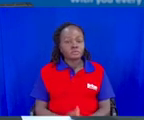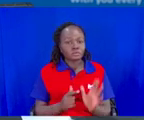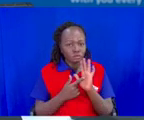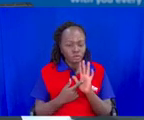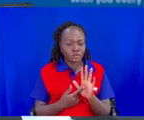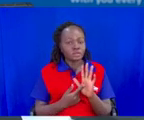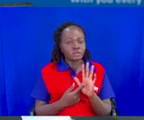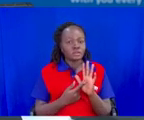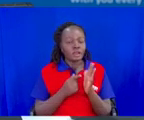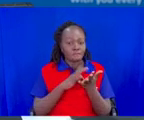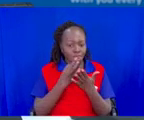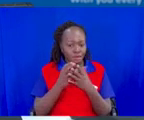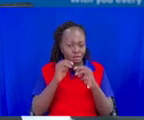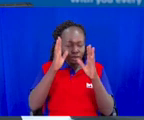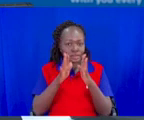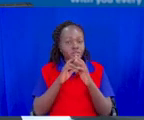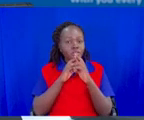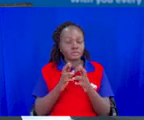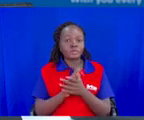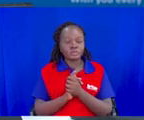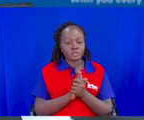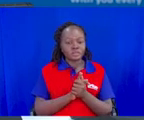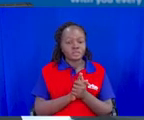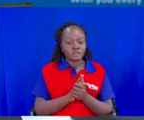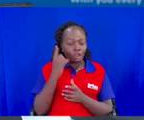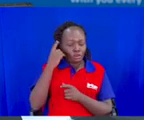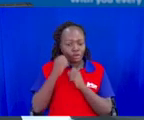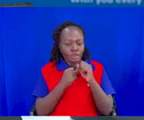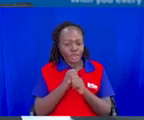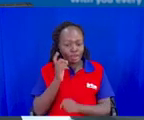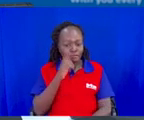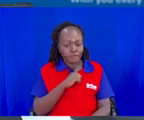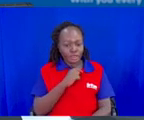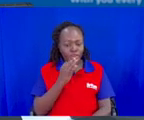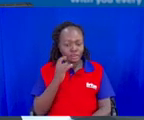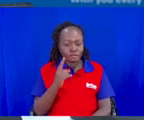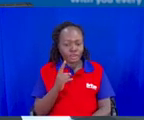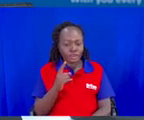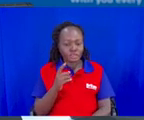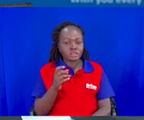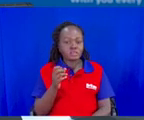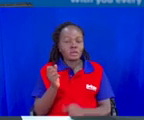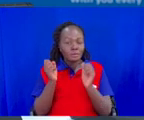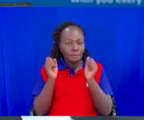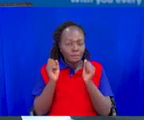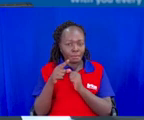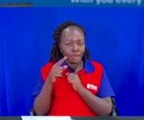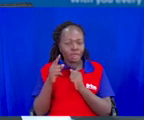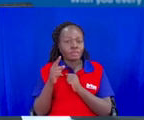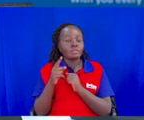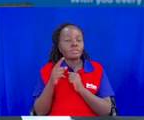the fund manager's report for the year ended 31st December